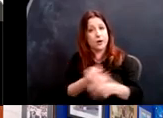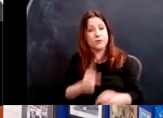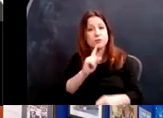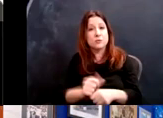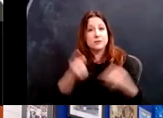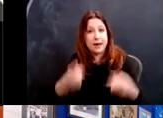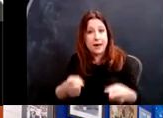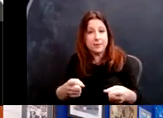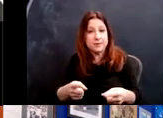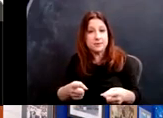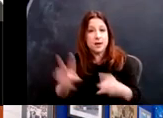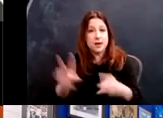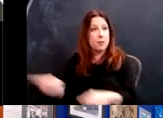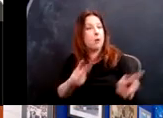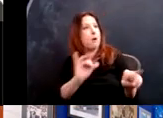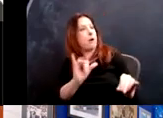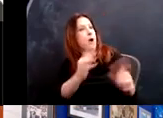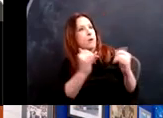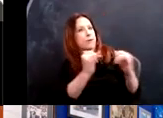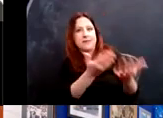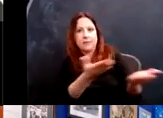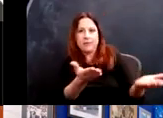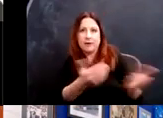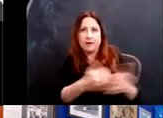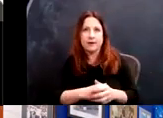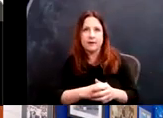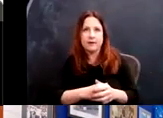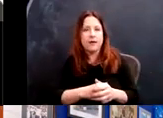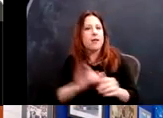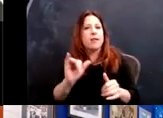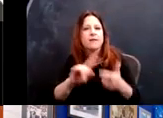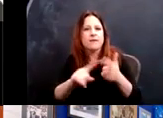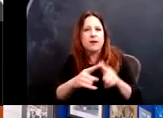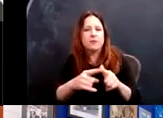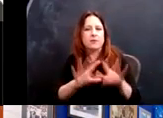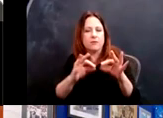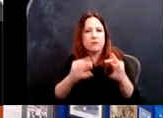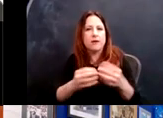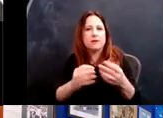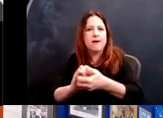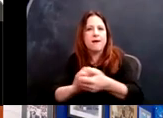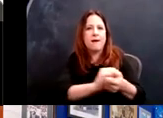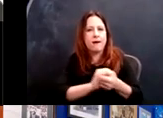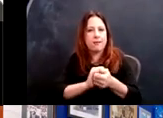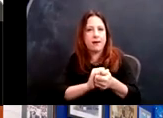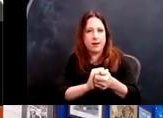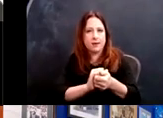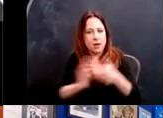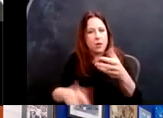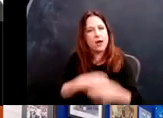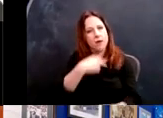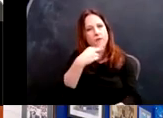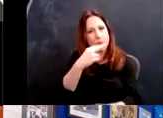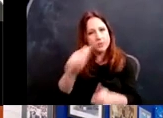a vanguard of people in recovery, family members, friends, and allies that would put a voice on